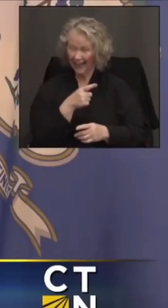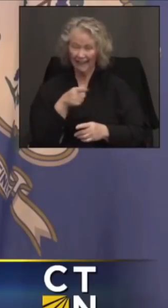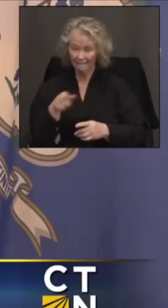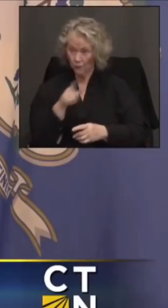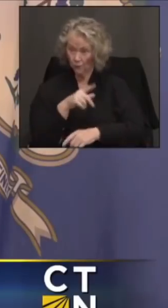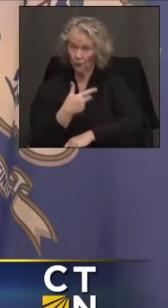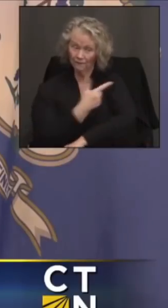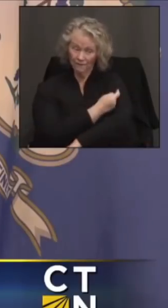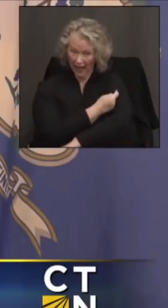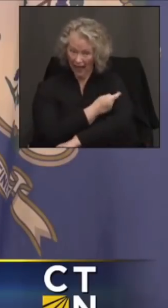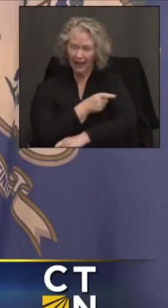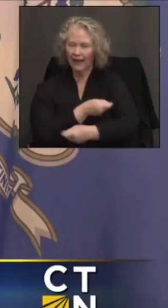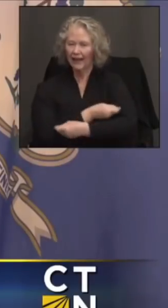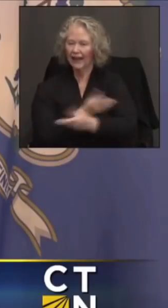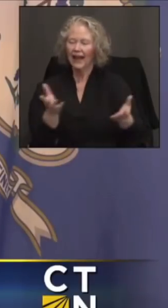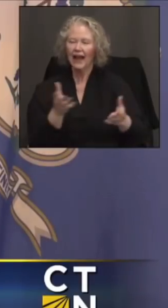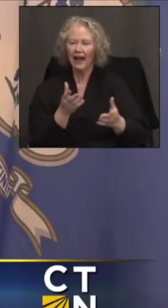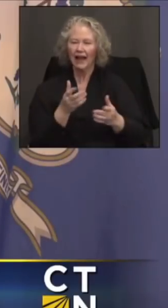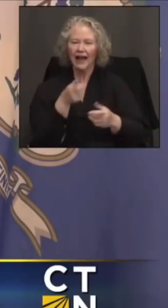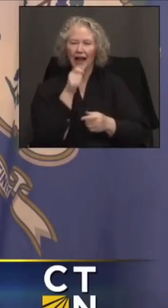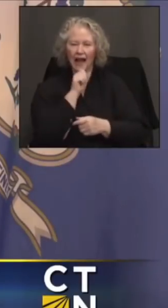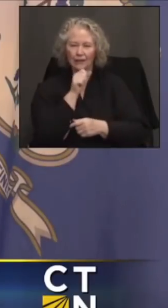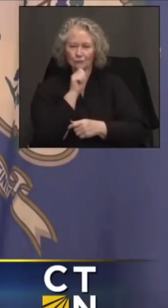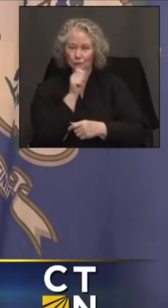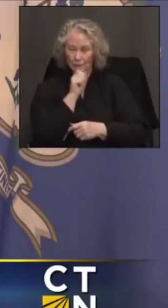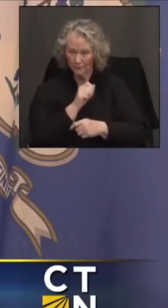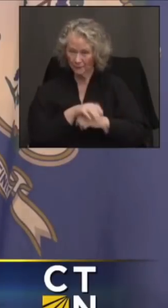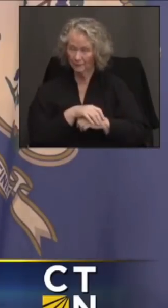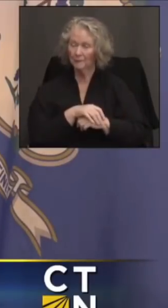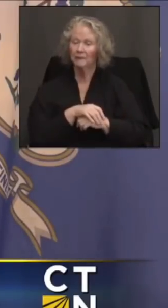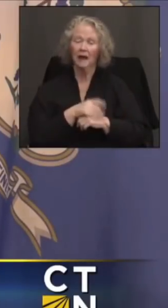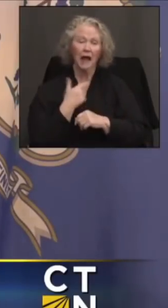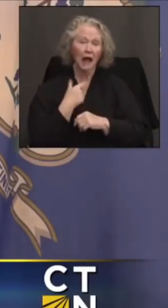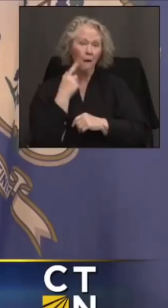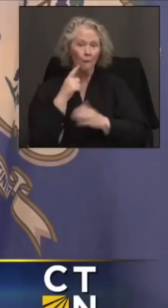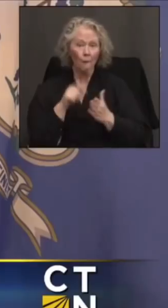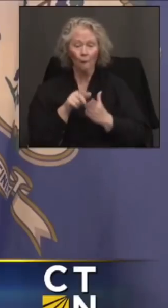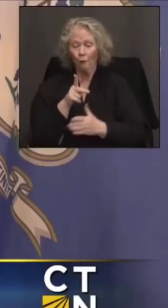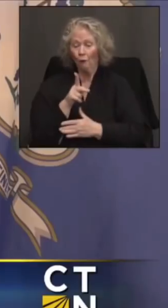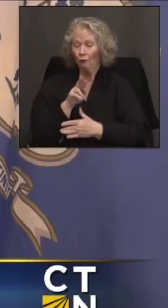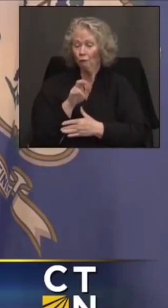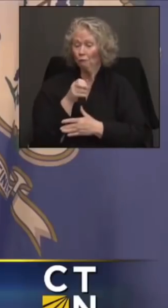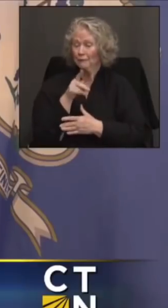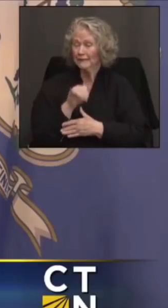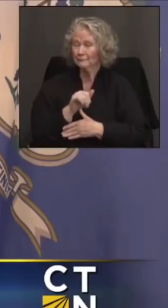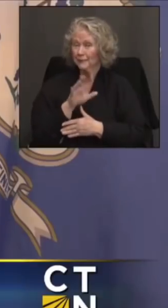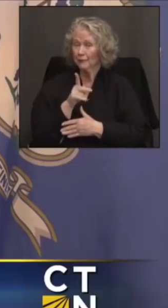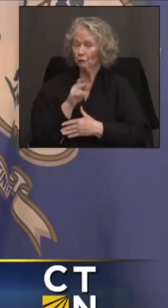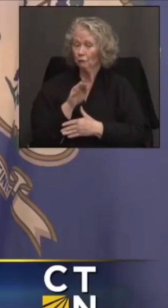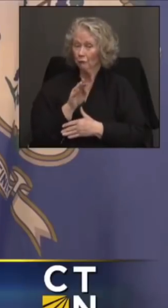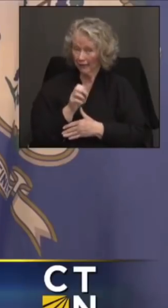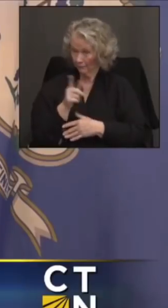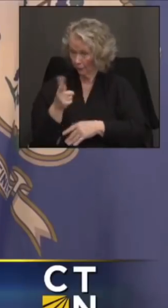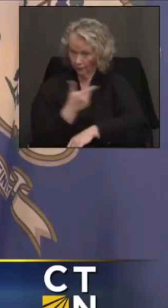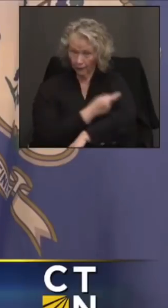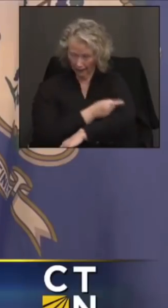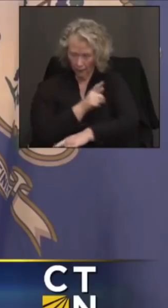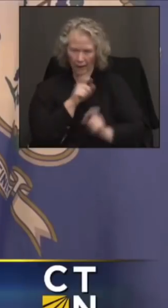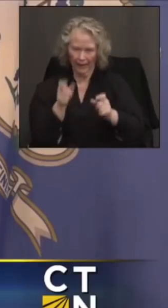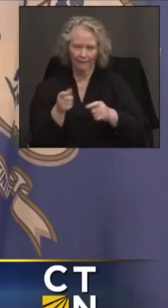gets vaccinated. They're having a hard time there. I noticed Krispy Kreme is now providing you a free donut if you get